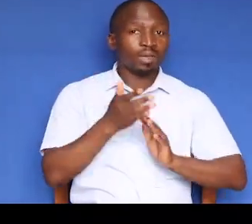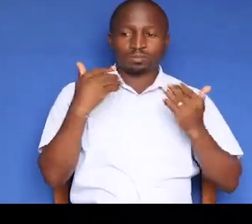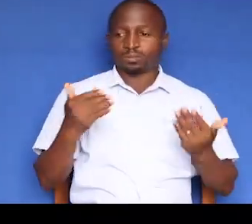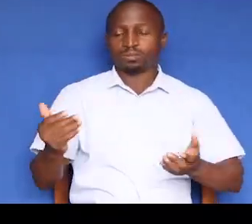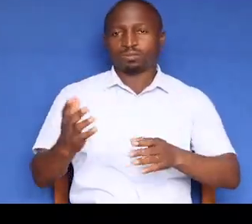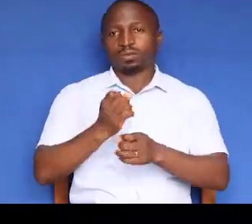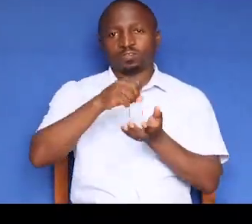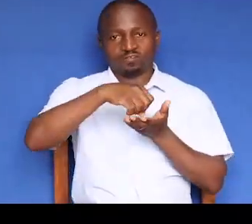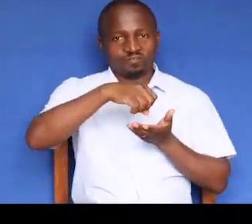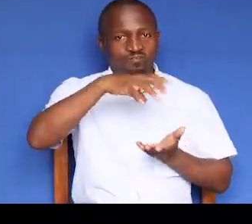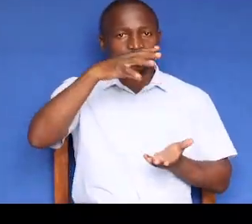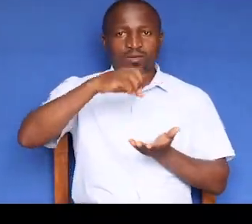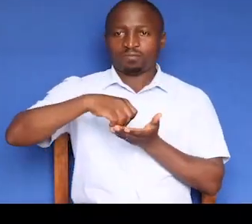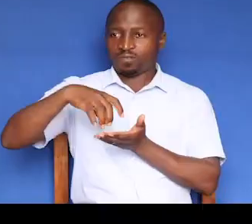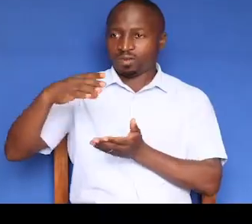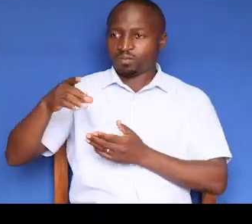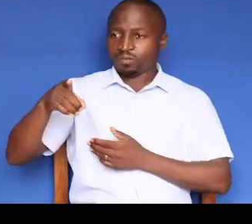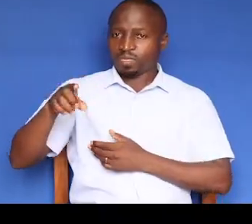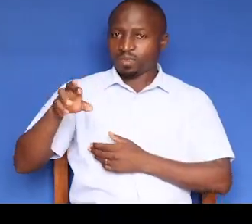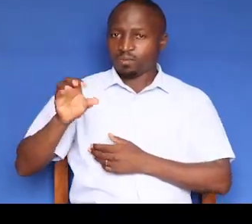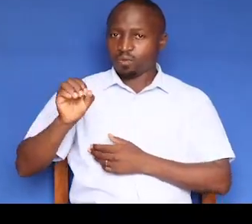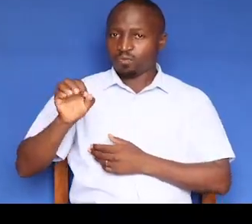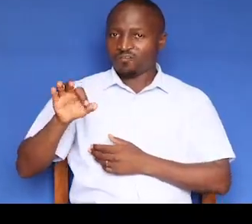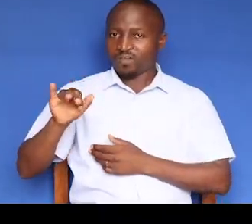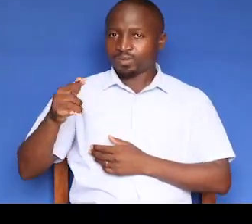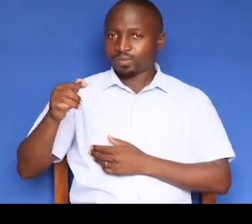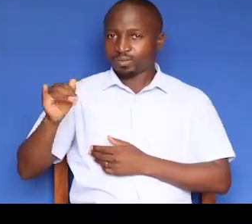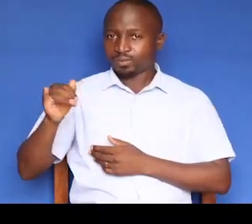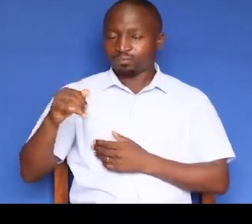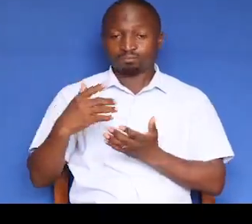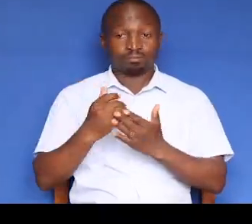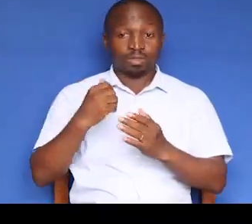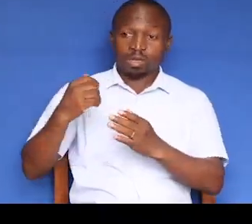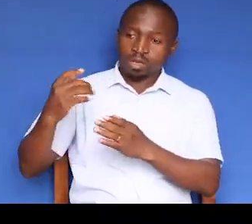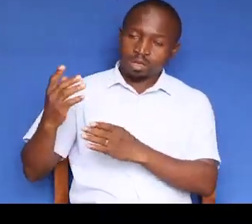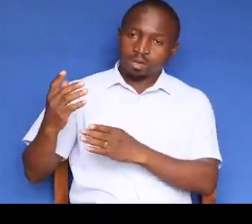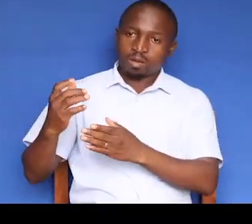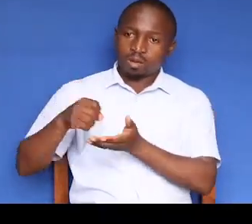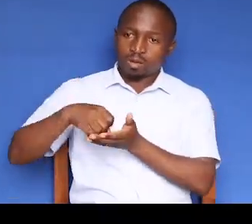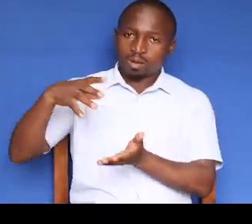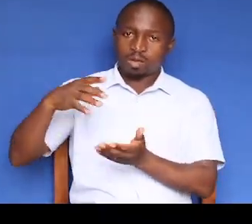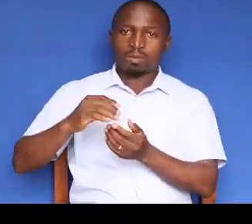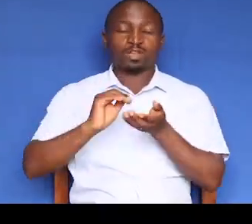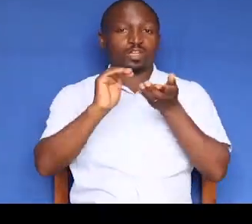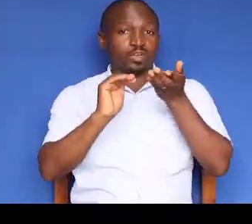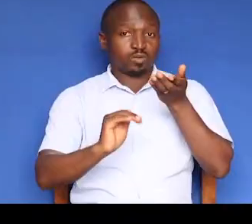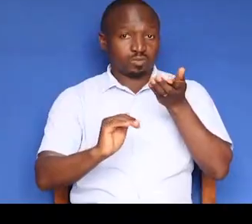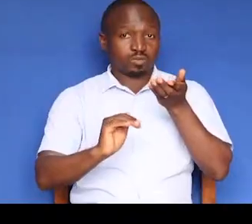get profit because revenue is greater than cost.